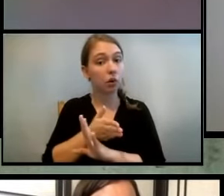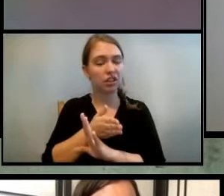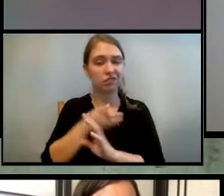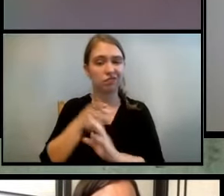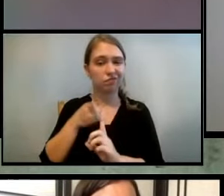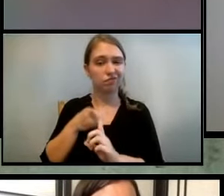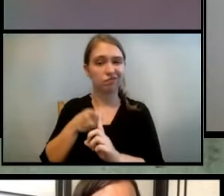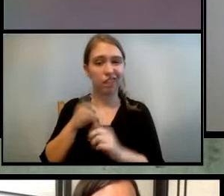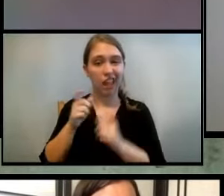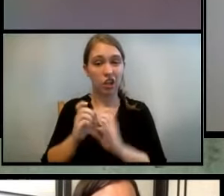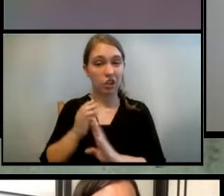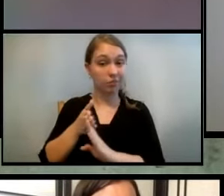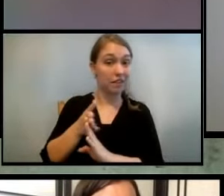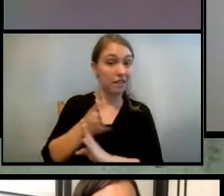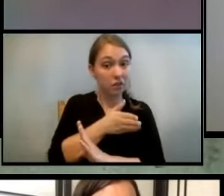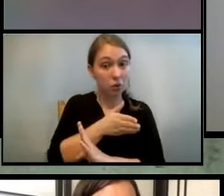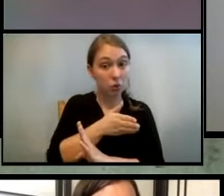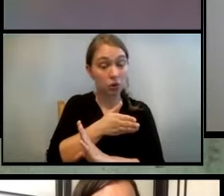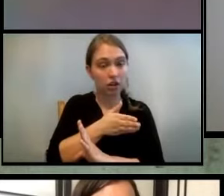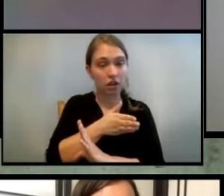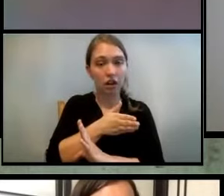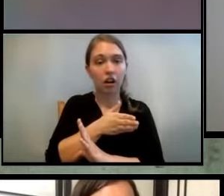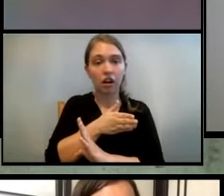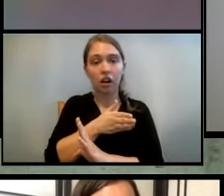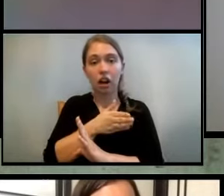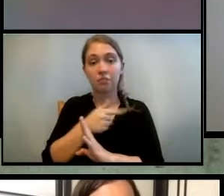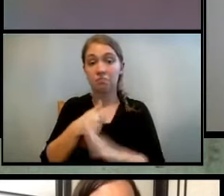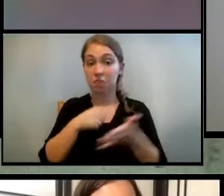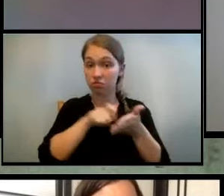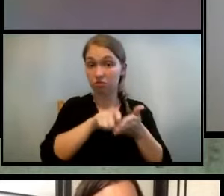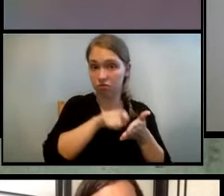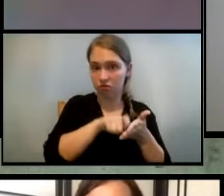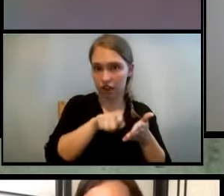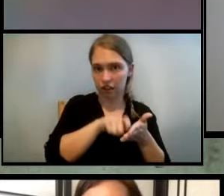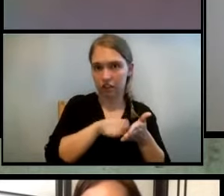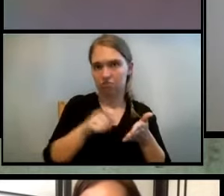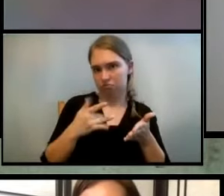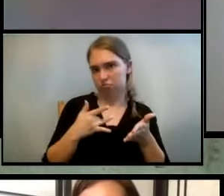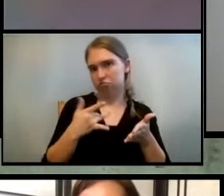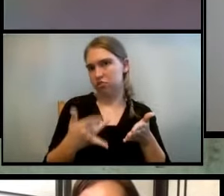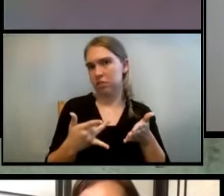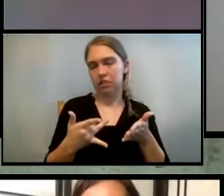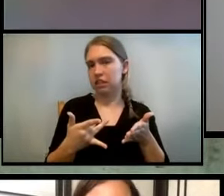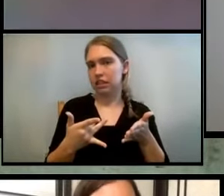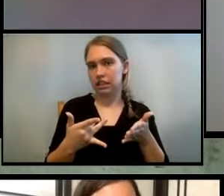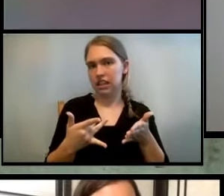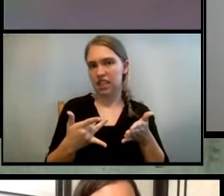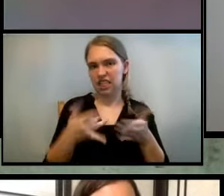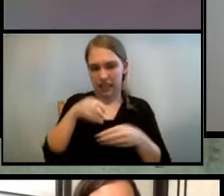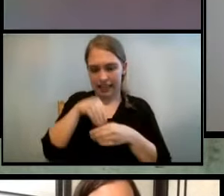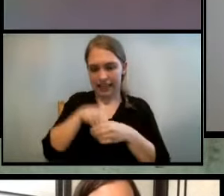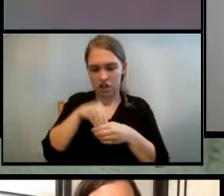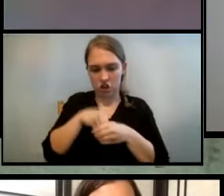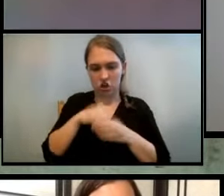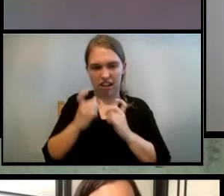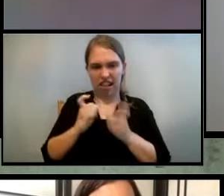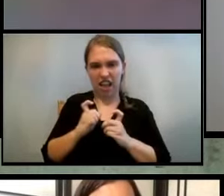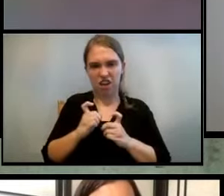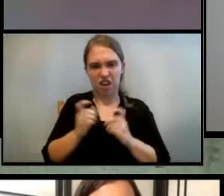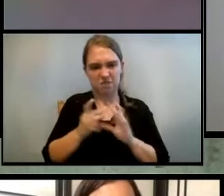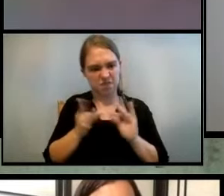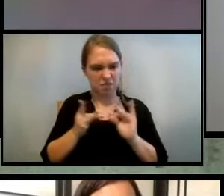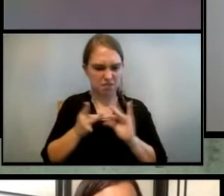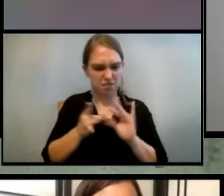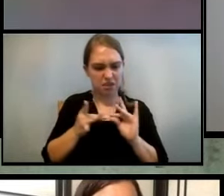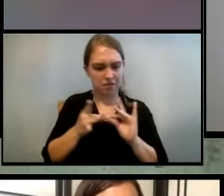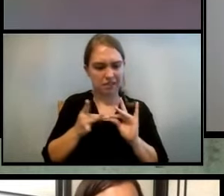I had started BCS, when I was writing, I was often unable to turn off the internal editor, as